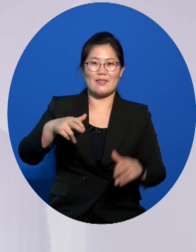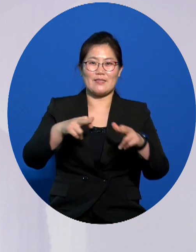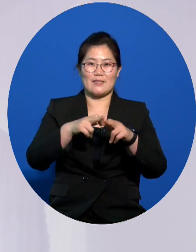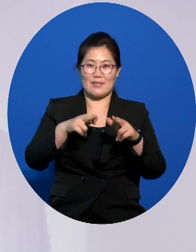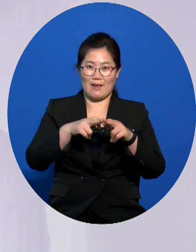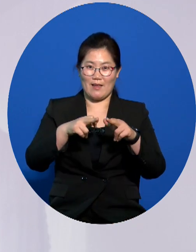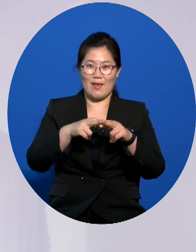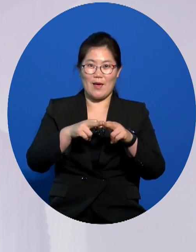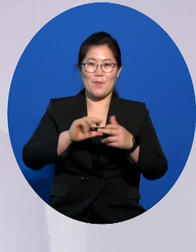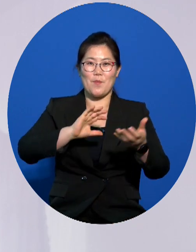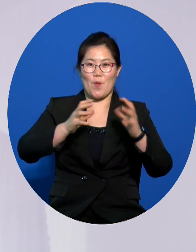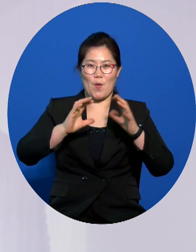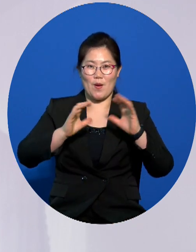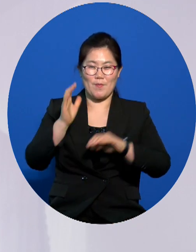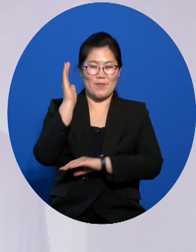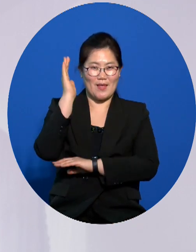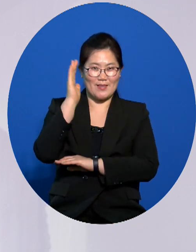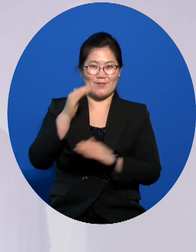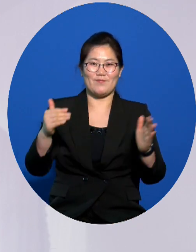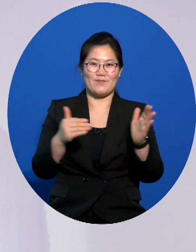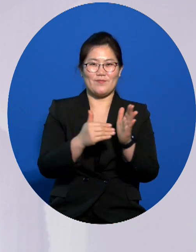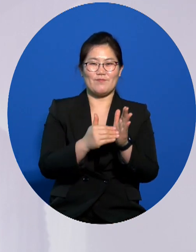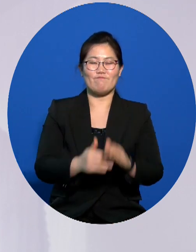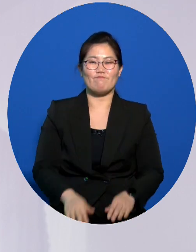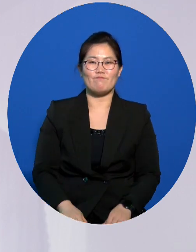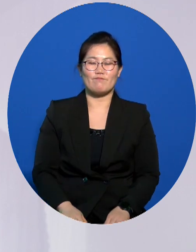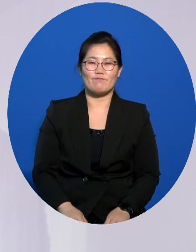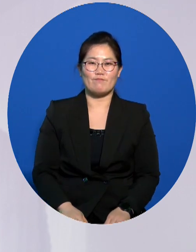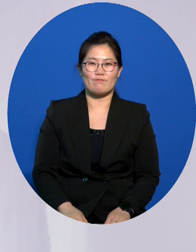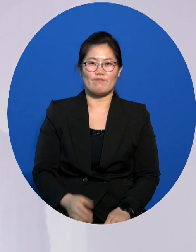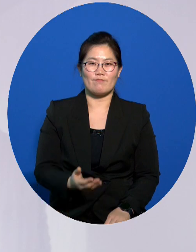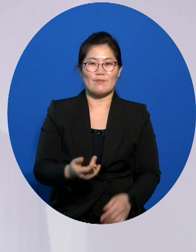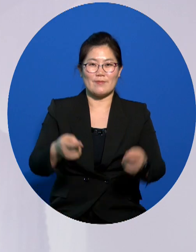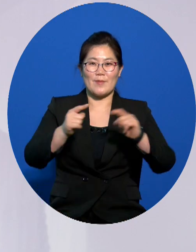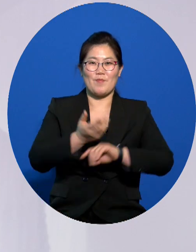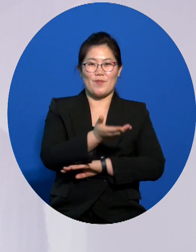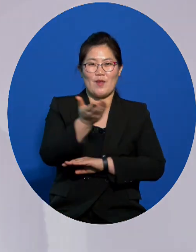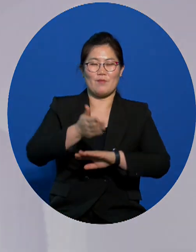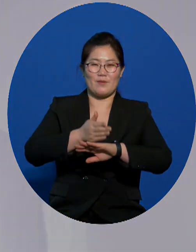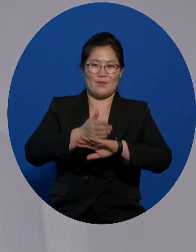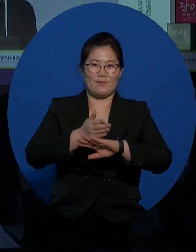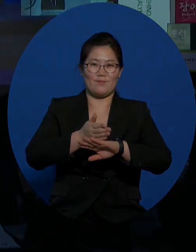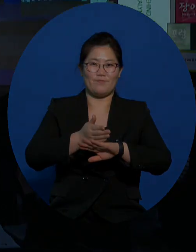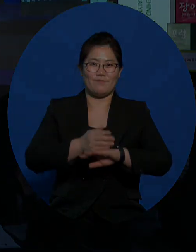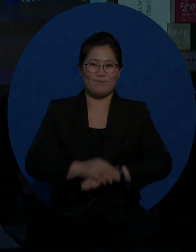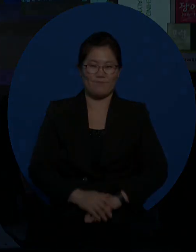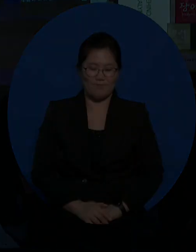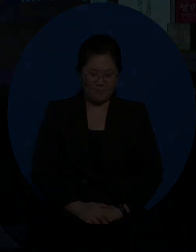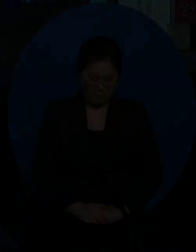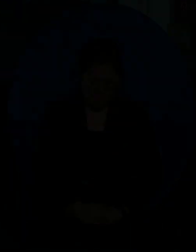like to conclude the PyeongChang Disability Forum 2022 Roundtable. Thank you for joining us.